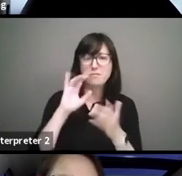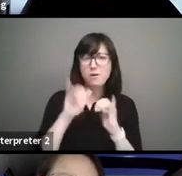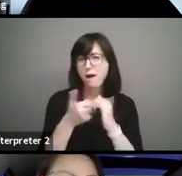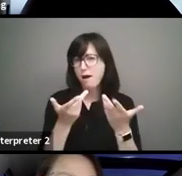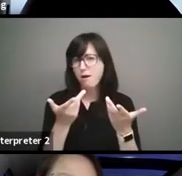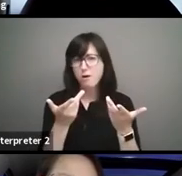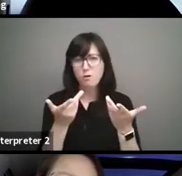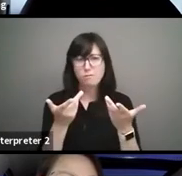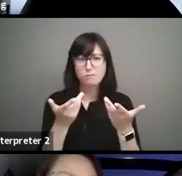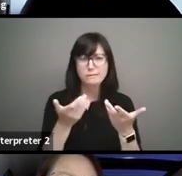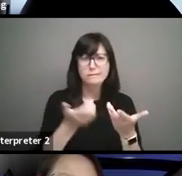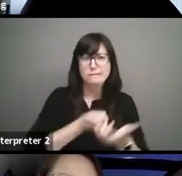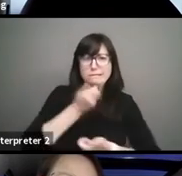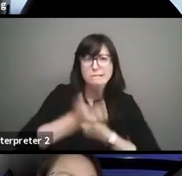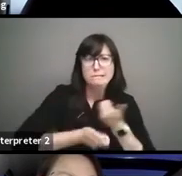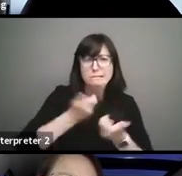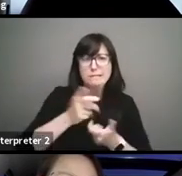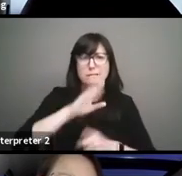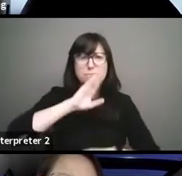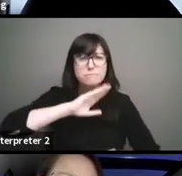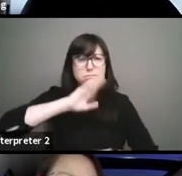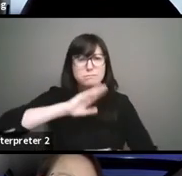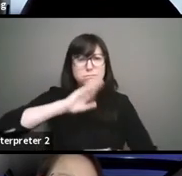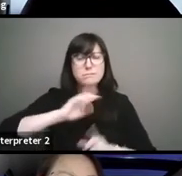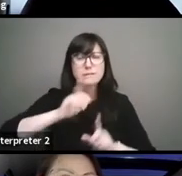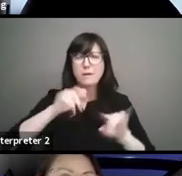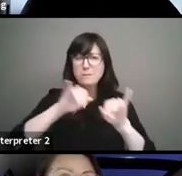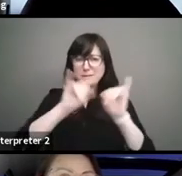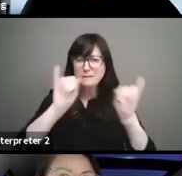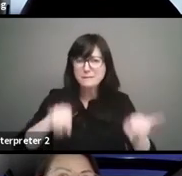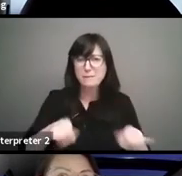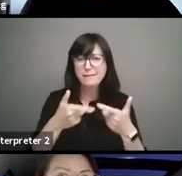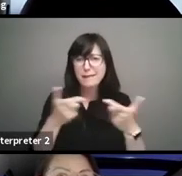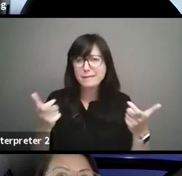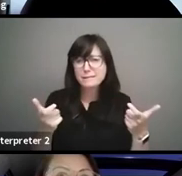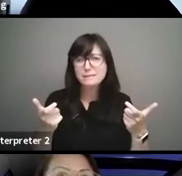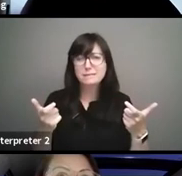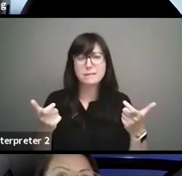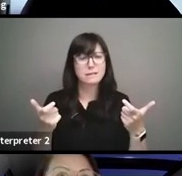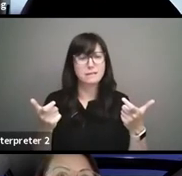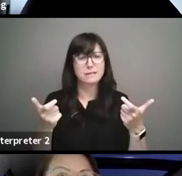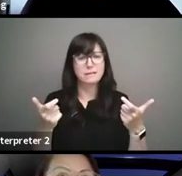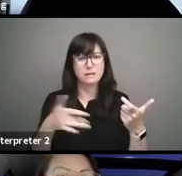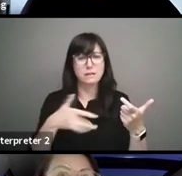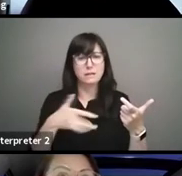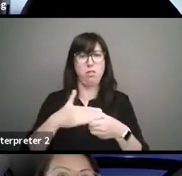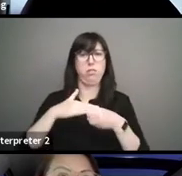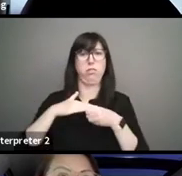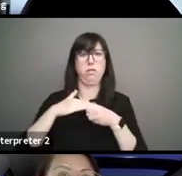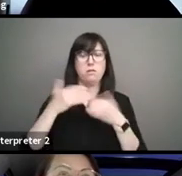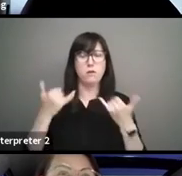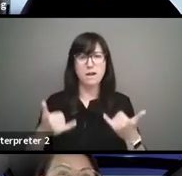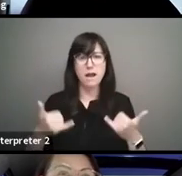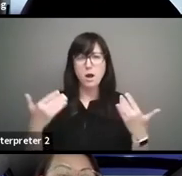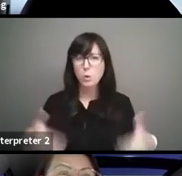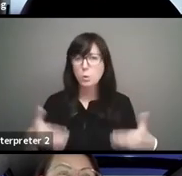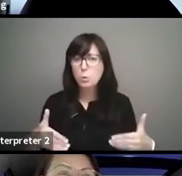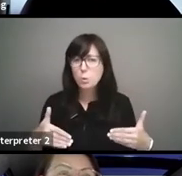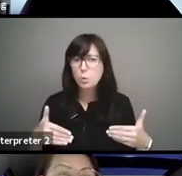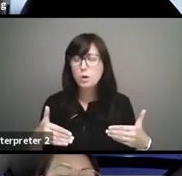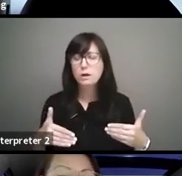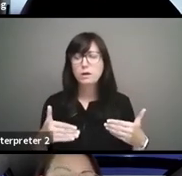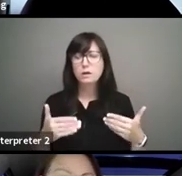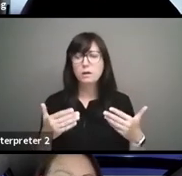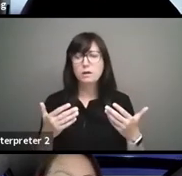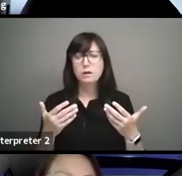frustrations around some of the systemic stuff that is oppressing them at the moment. A lot of